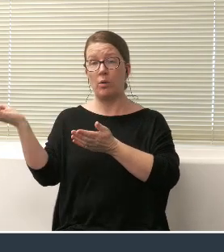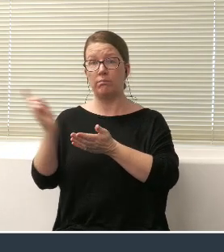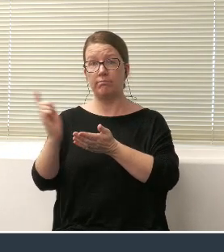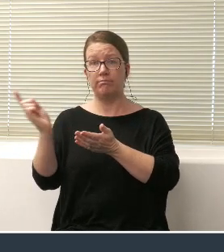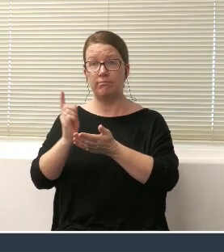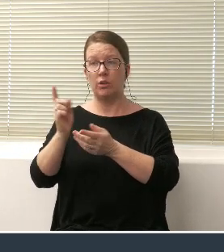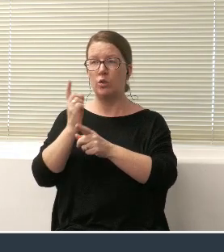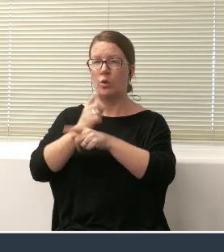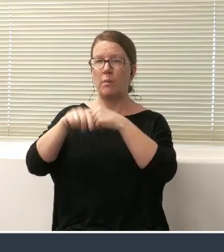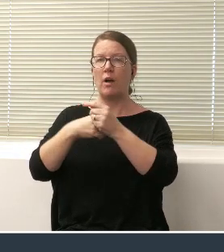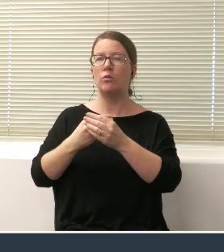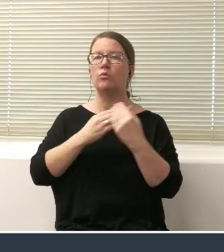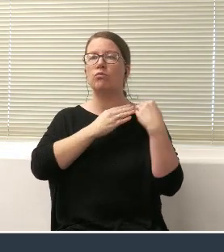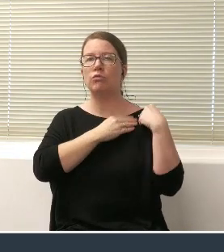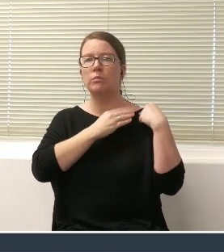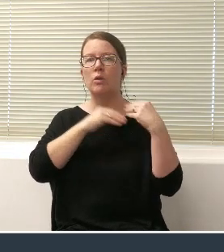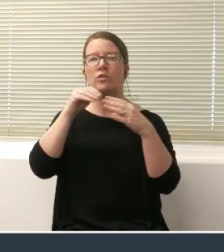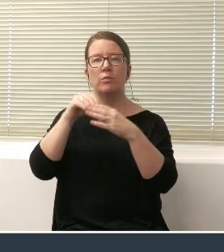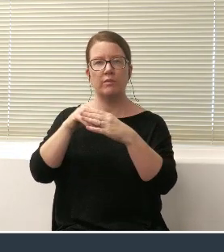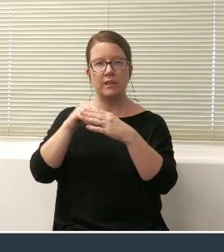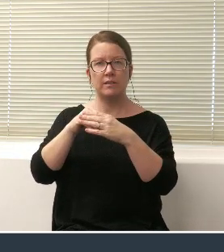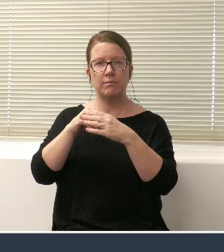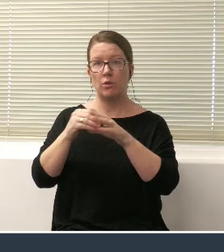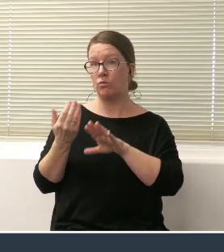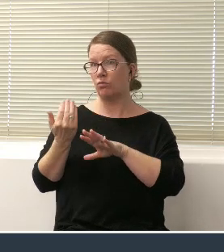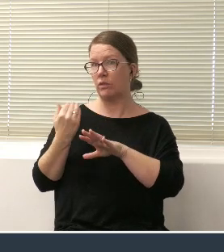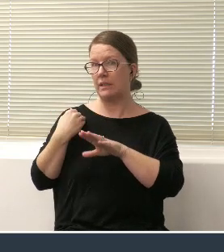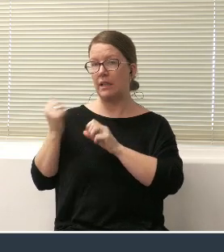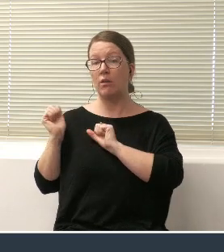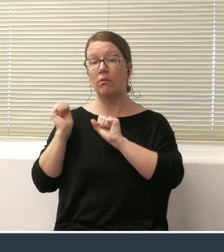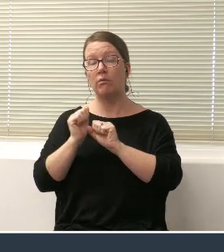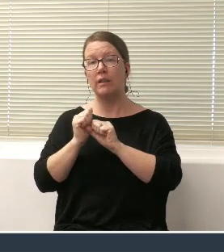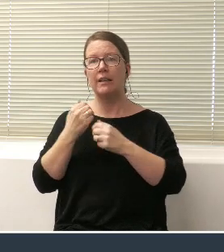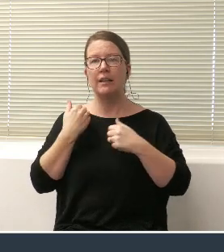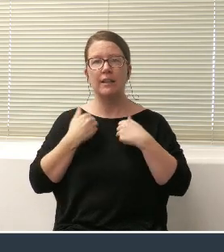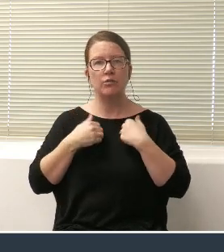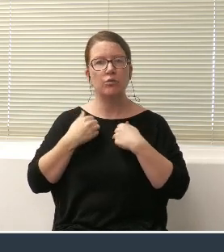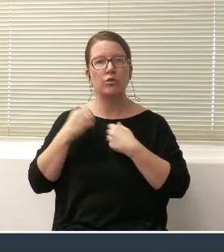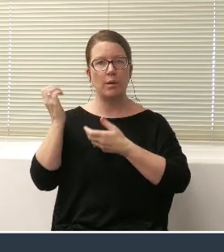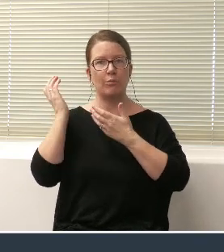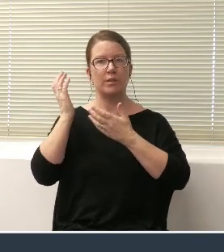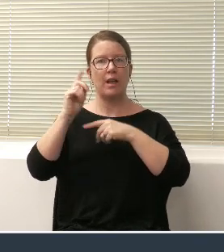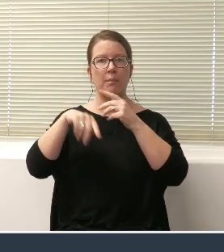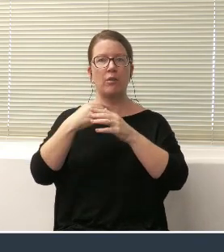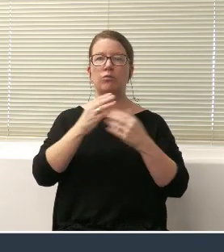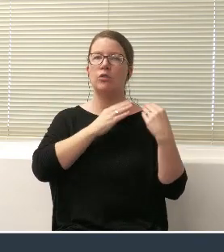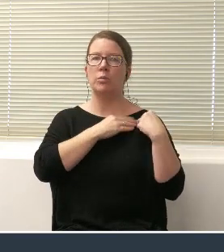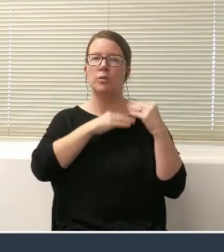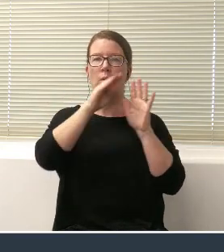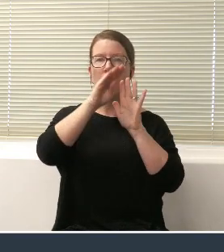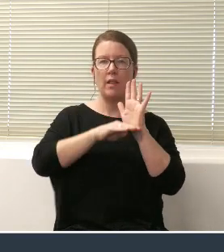responsible investment, and I went to a very interesting presentation the other day around responsible and ethical investment and learned